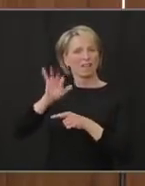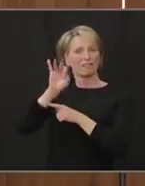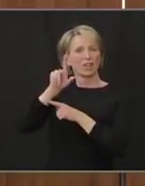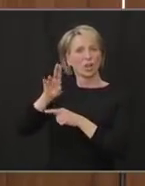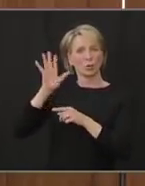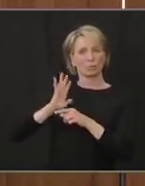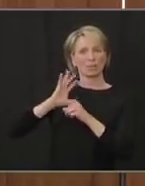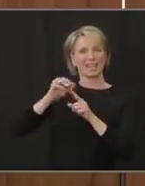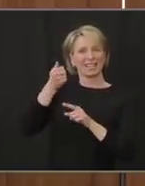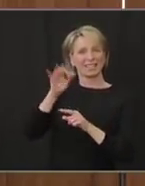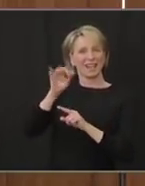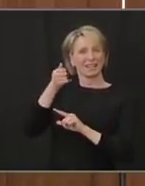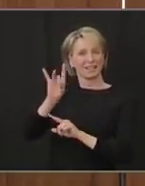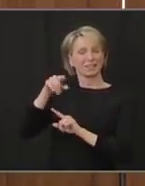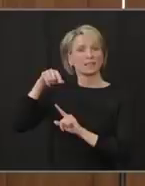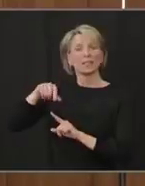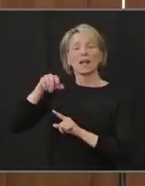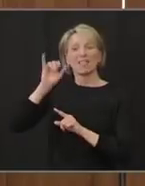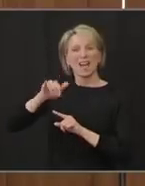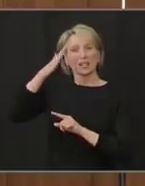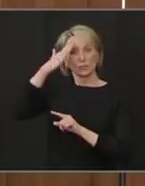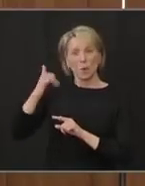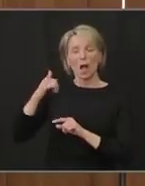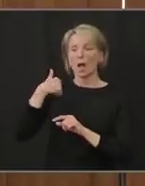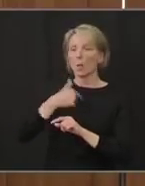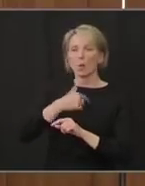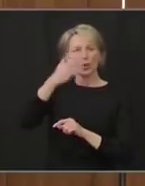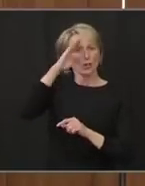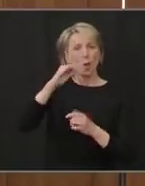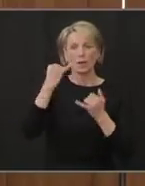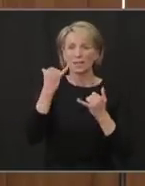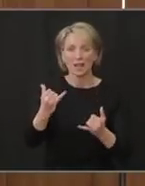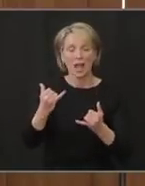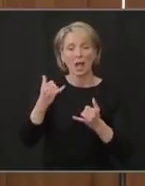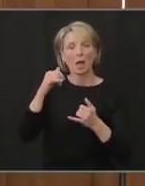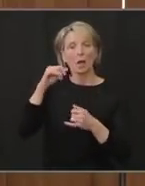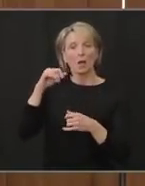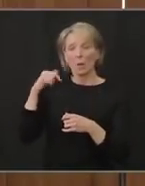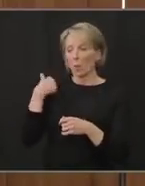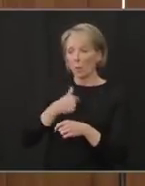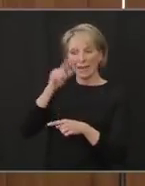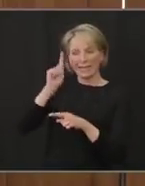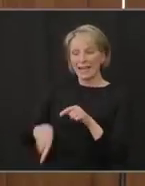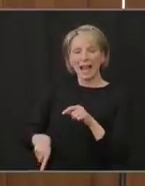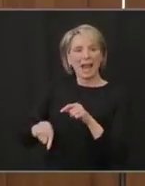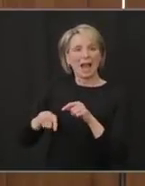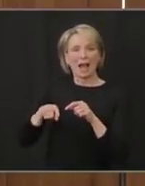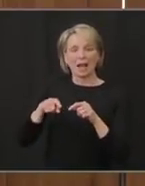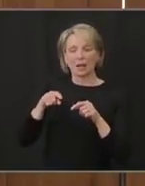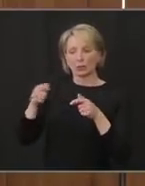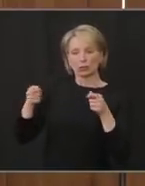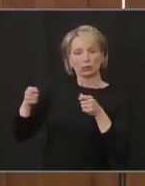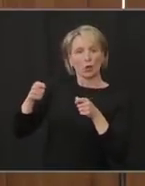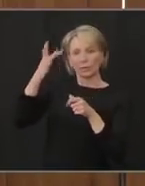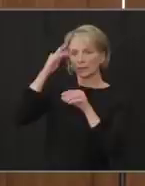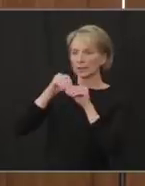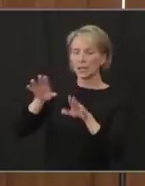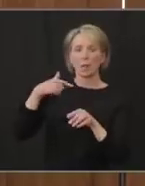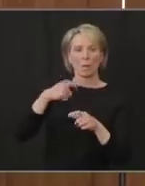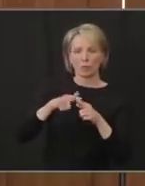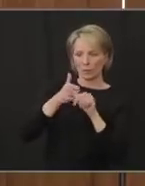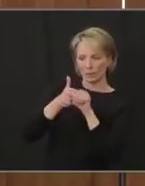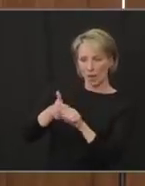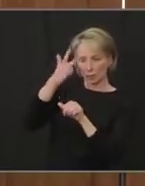disease sets the timetable. It's like as the military says, the enemy has a vote. The